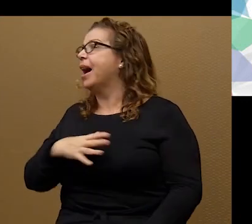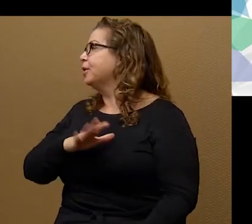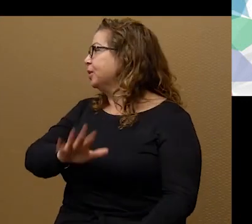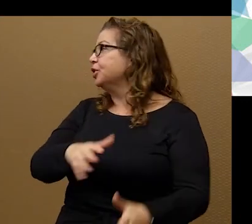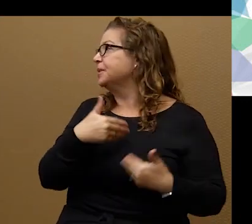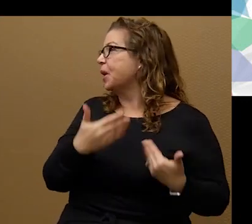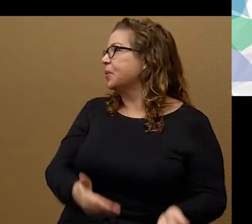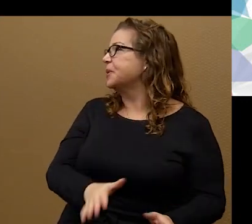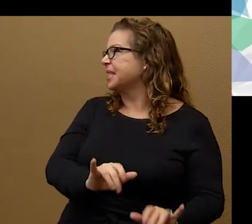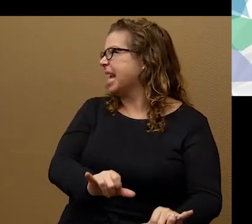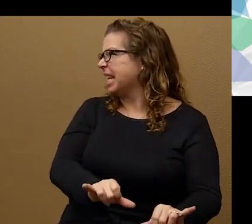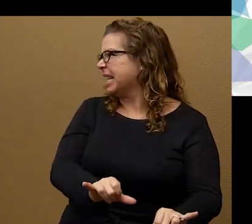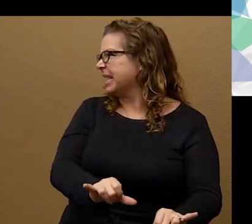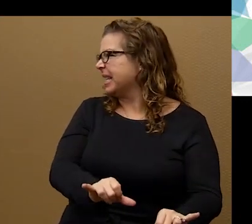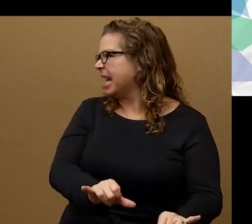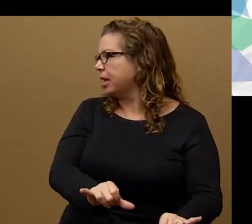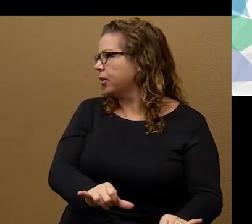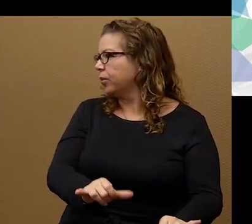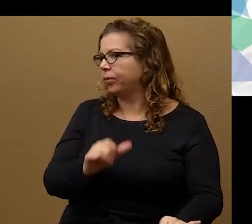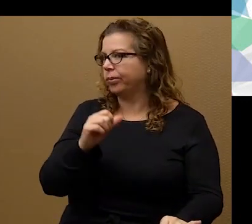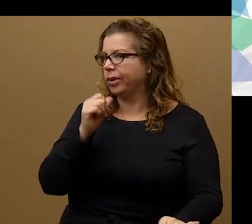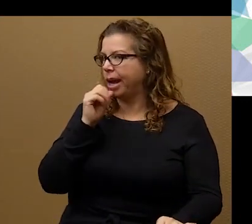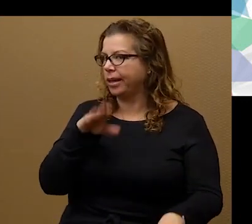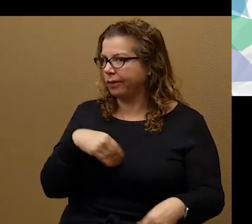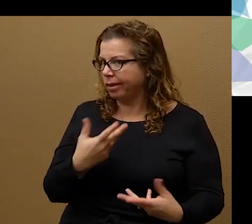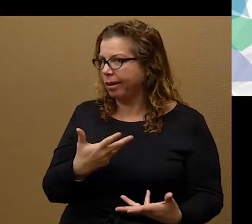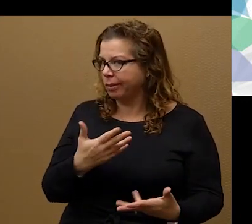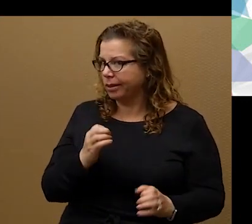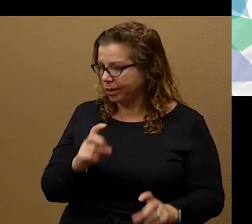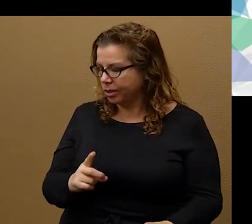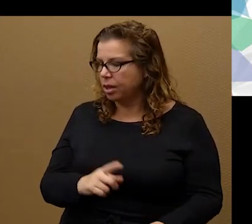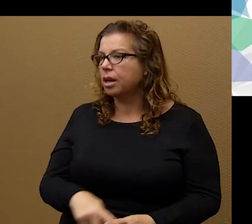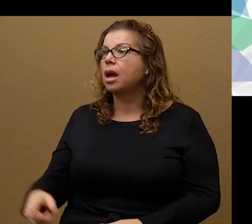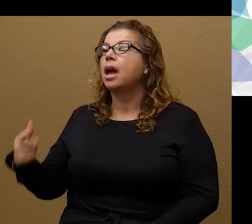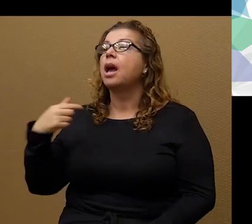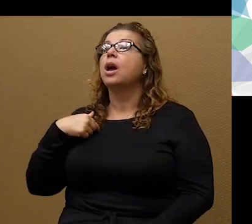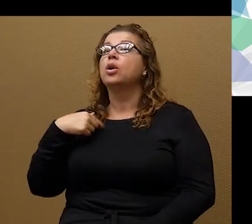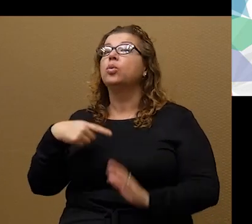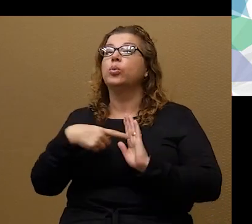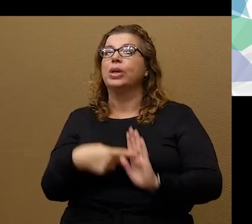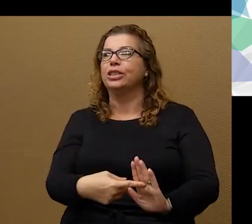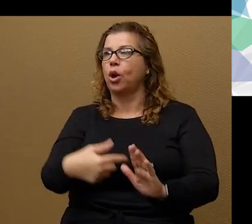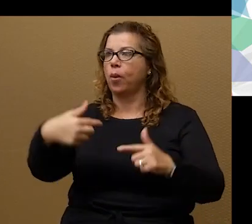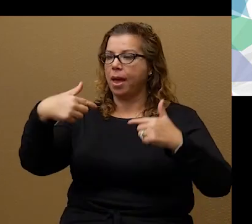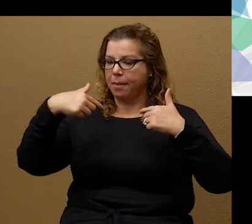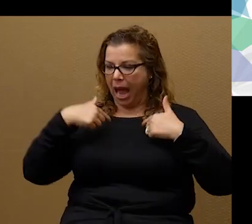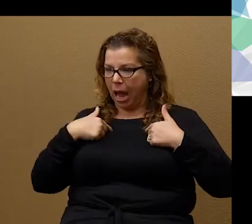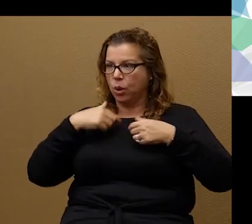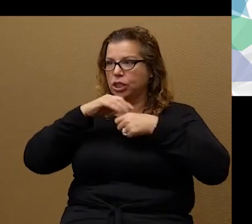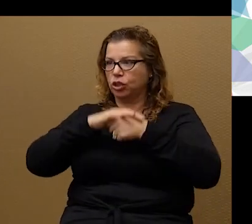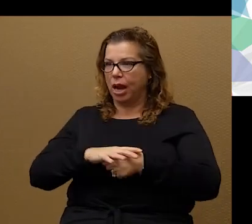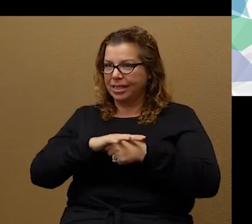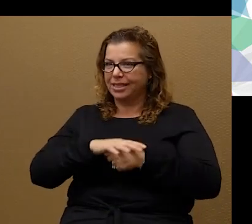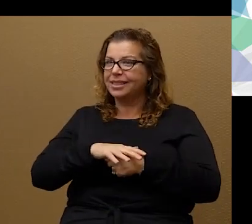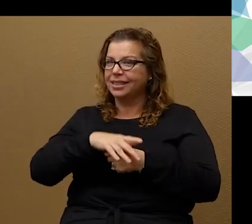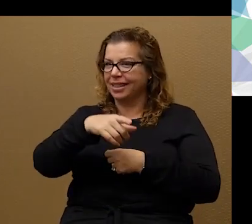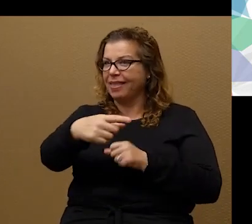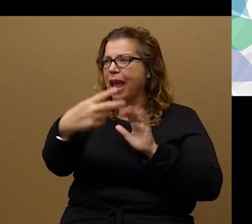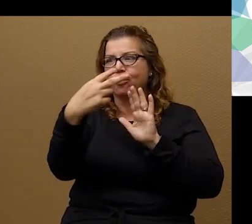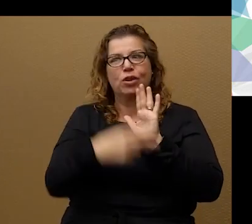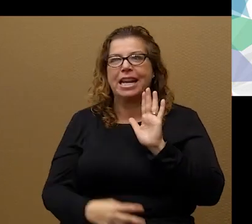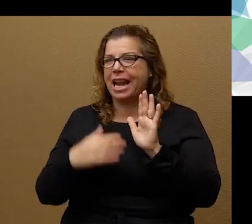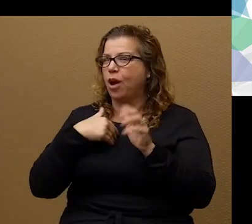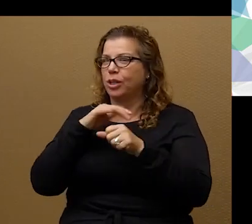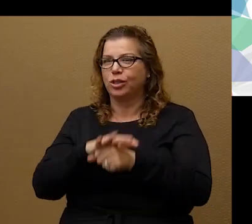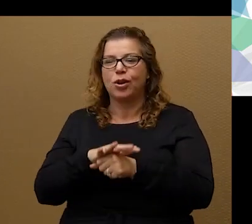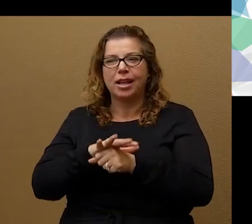we show our own stress and anxiety, and the kids can read us, and they understand us probably better than many people.